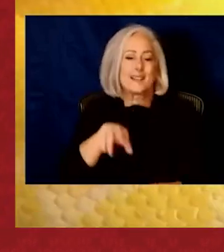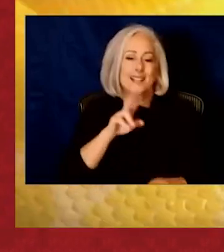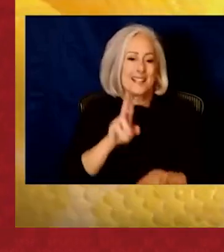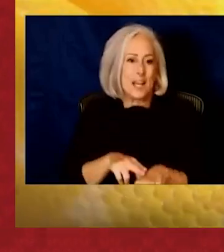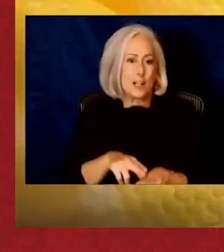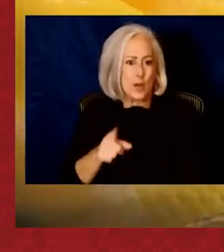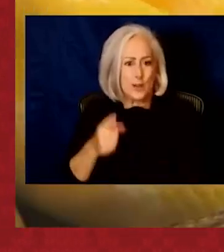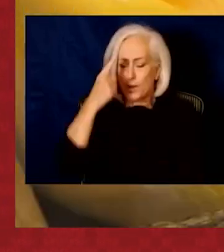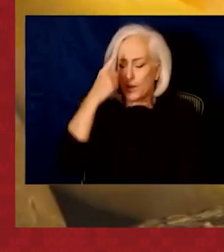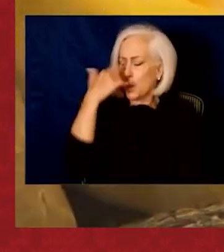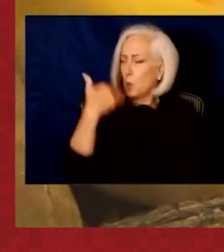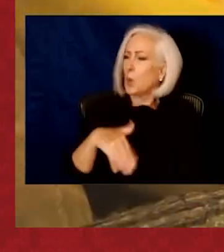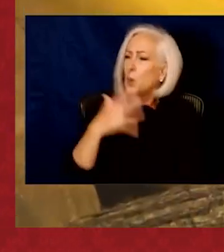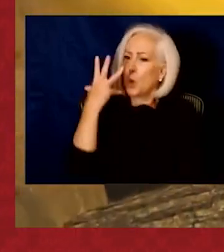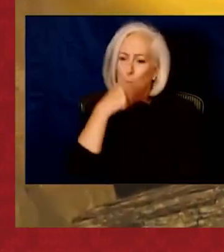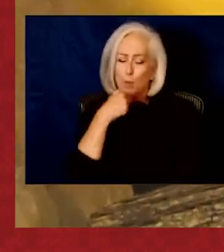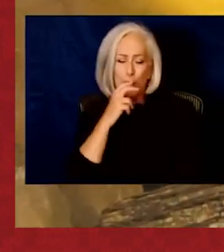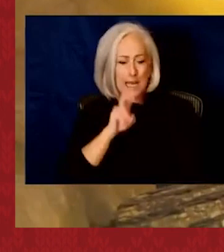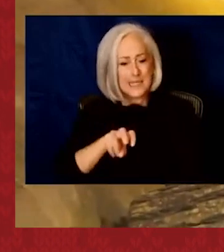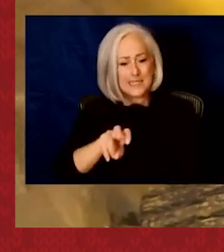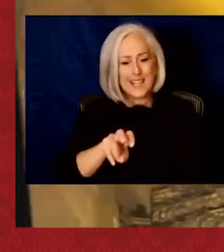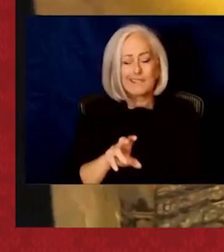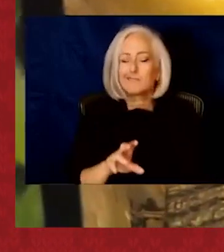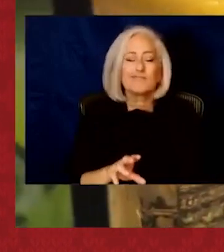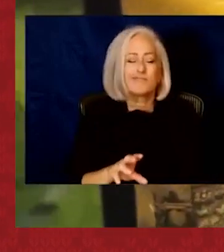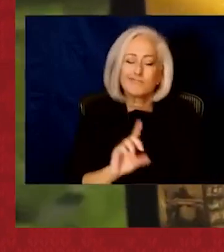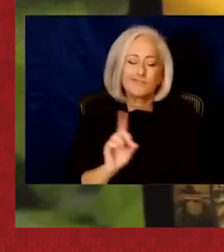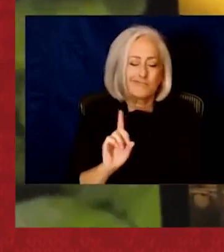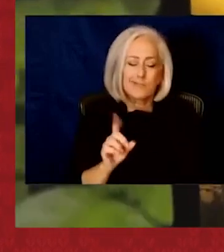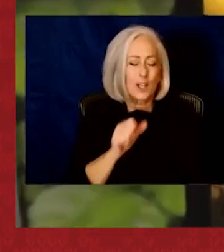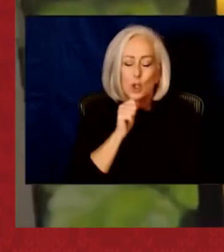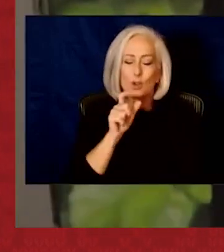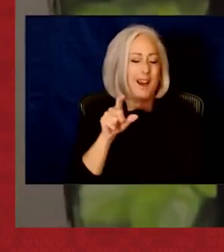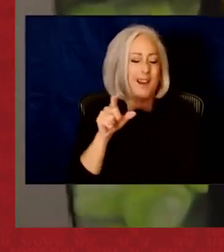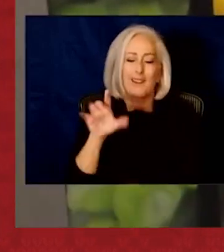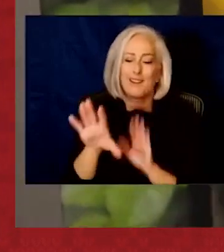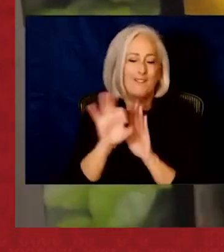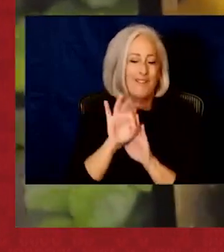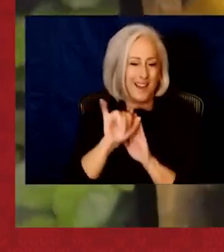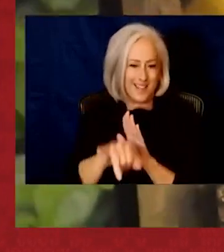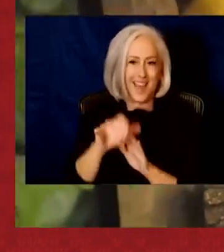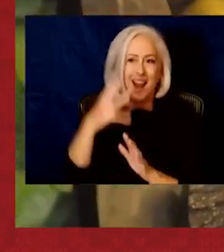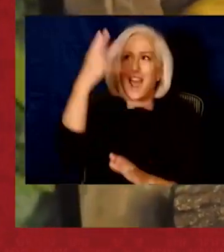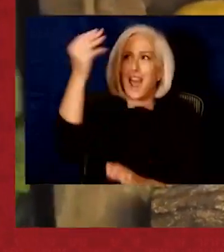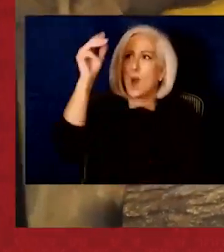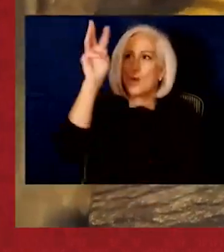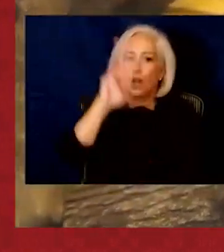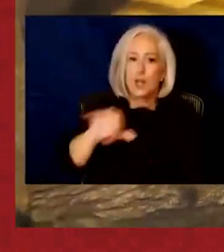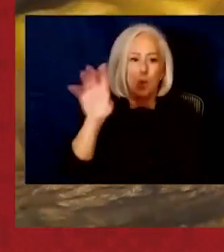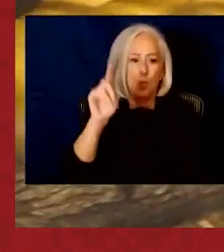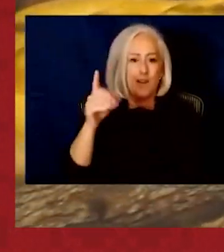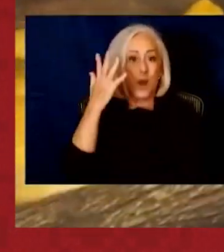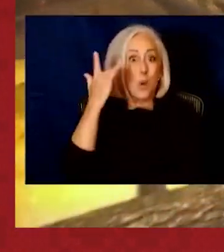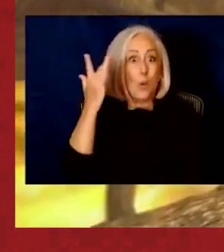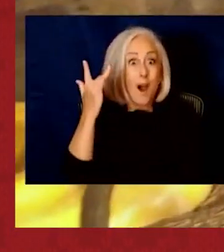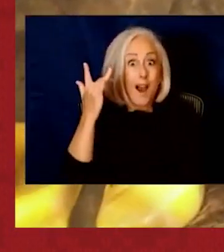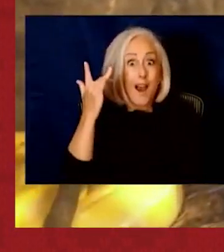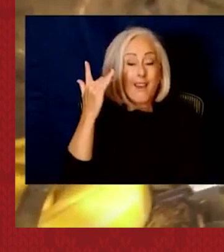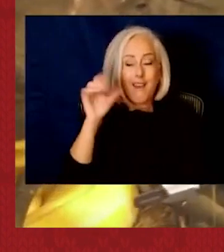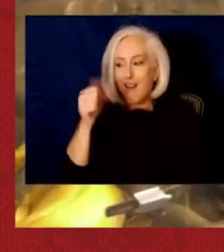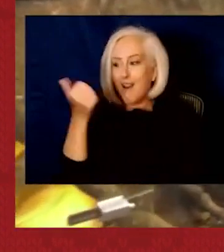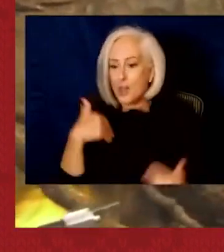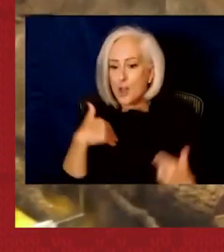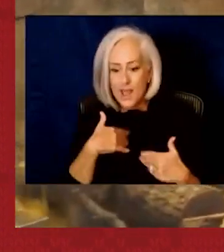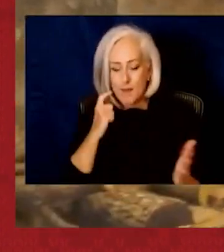pretty snake, you wouldn't find one that looks like that out in the wild. They would just get picked off by a predator. They rely on